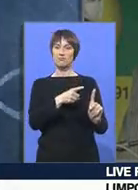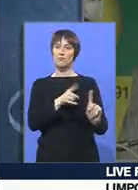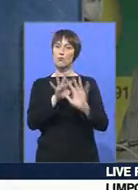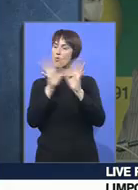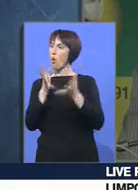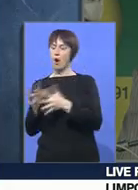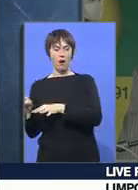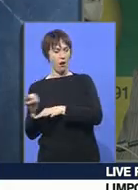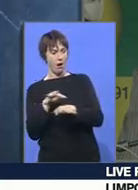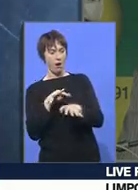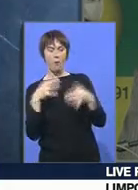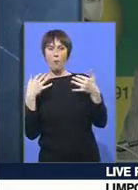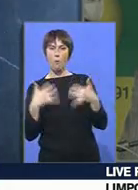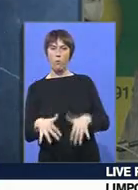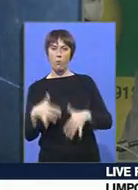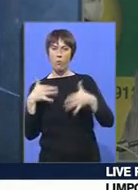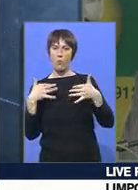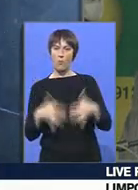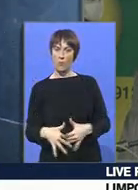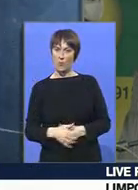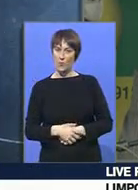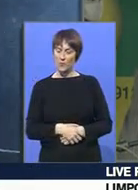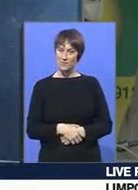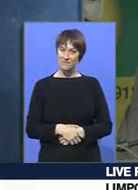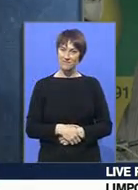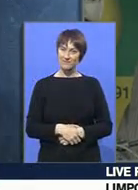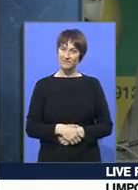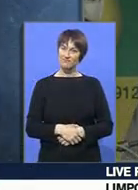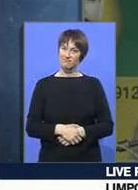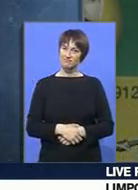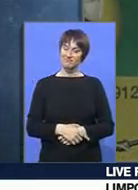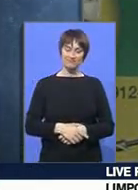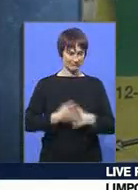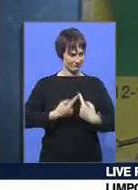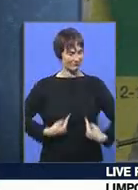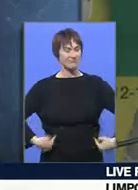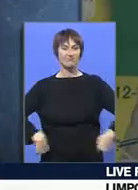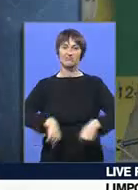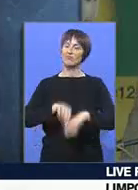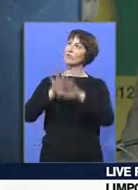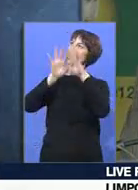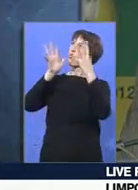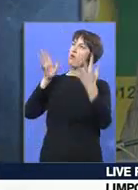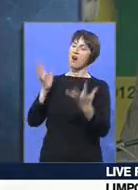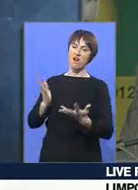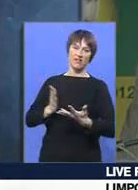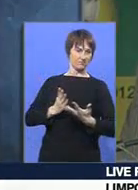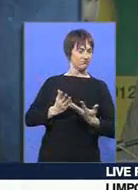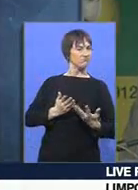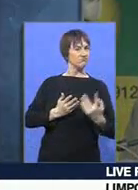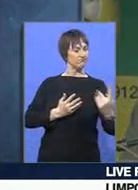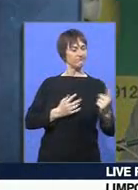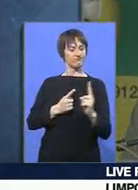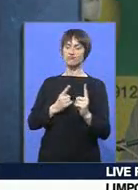world. As we share him with the world, we as South Africans